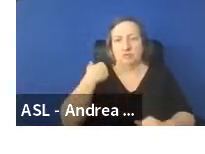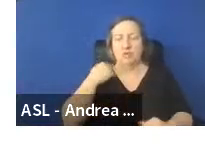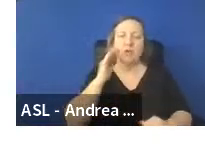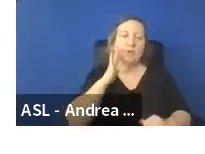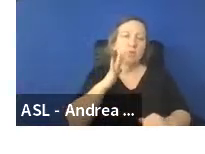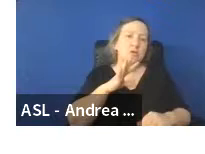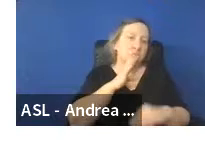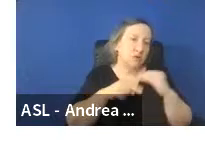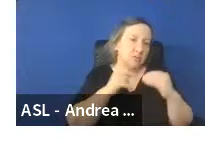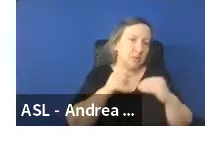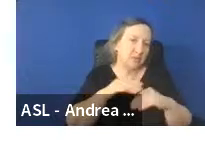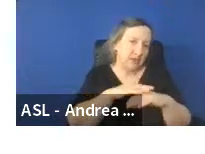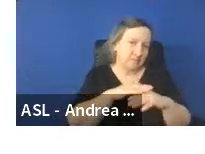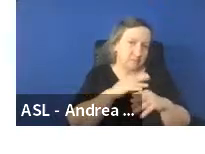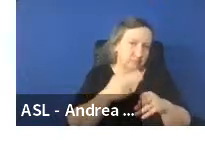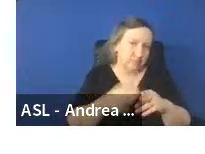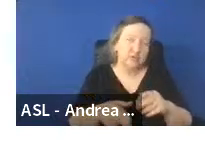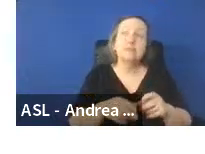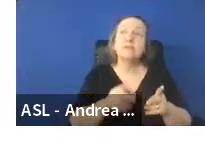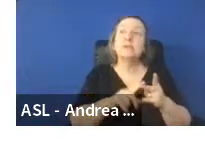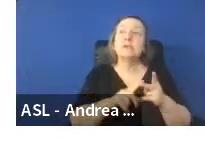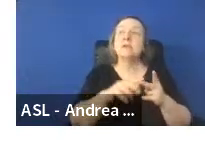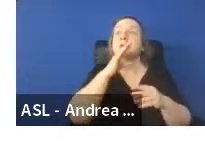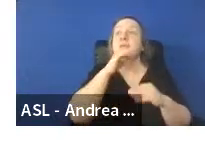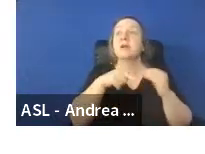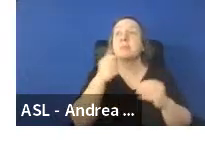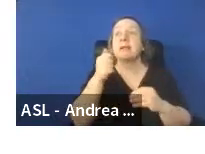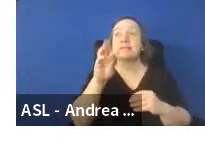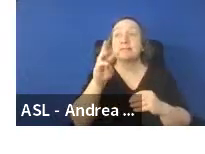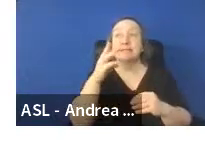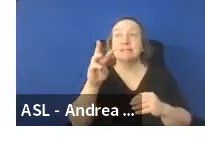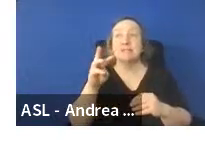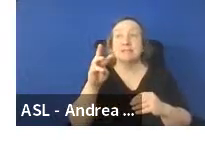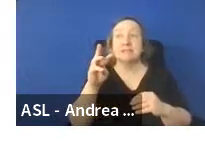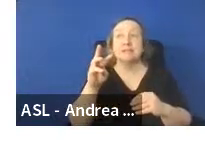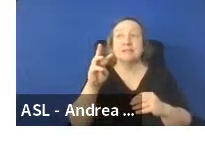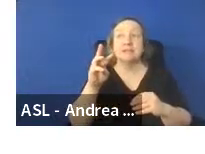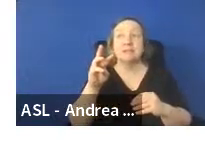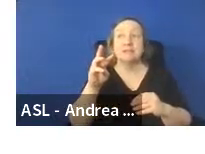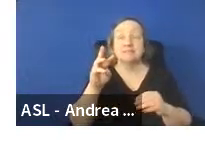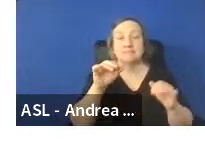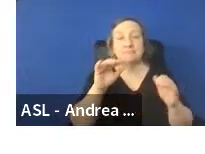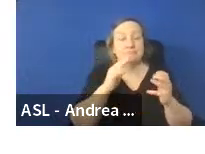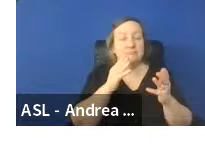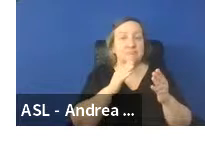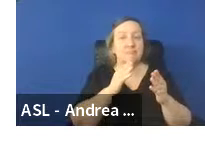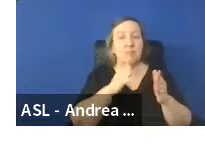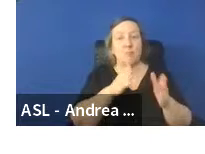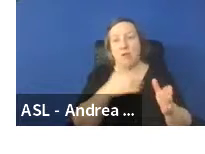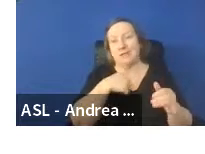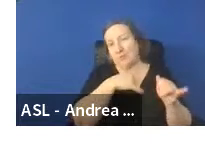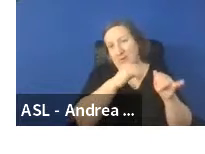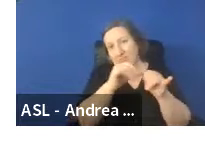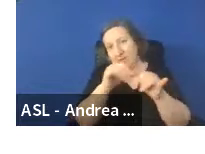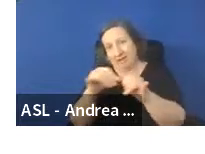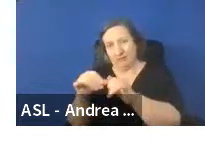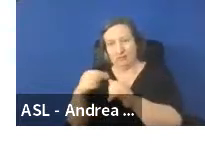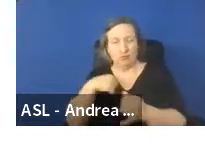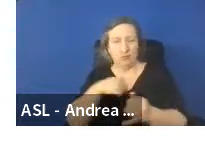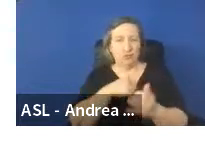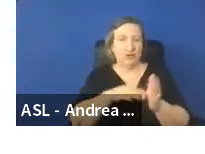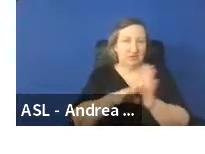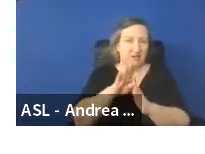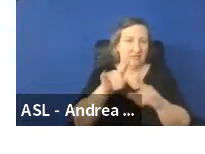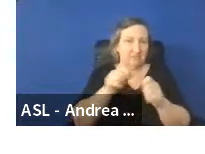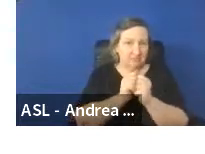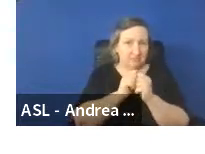those briefly as well. Then I'll talk about the 16 measures that we have used, developed together as a team in order